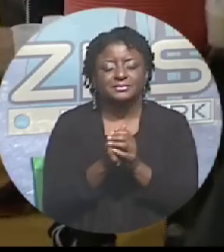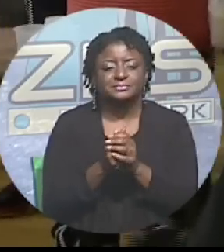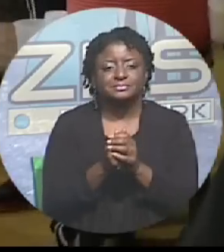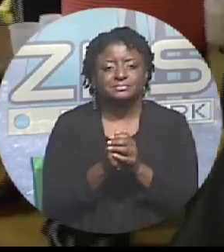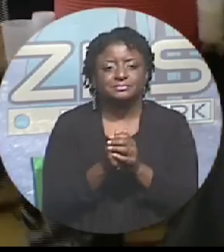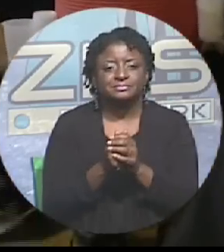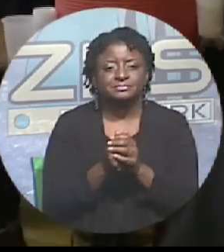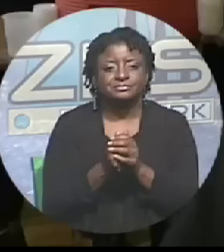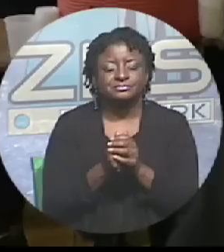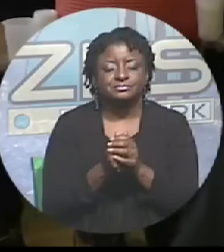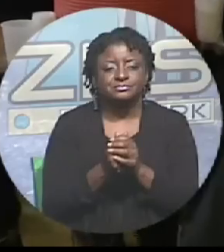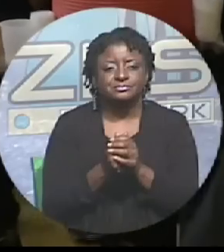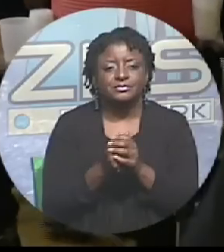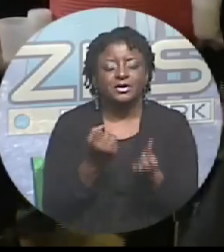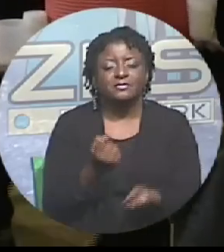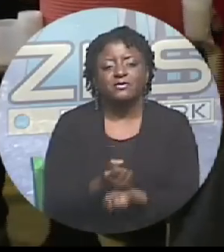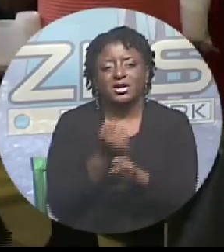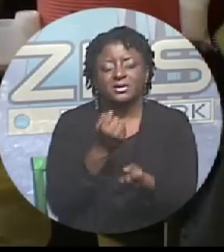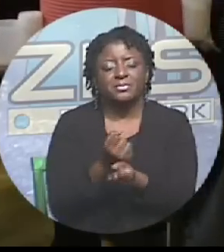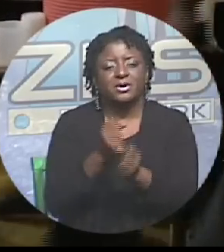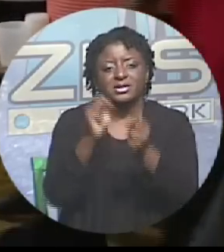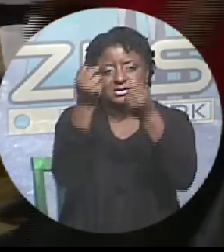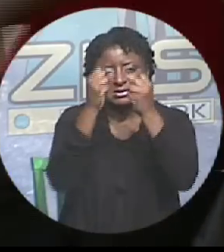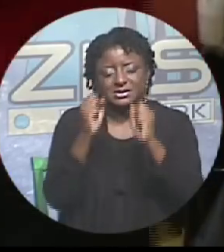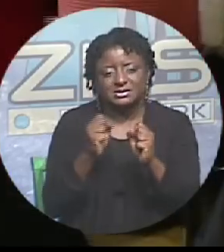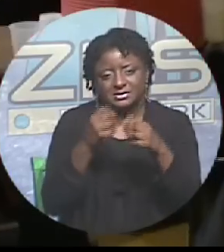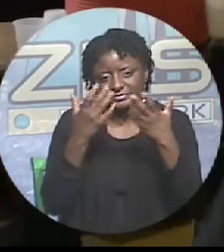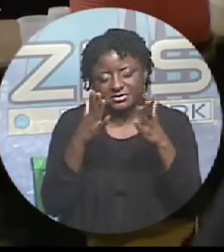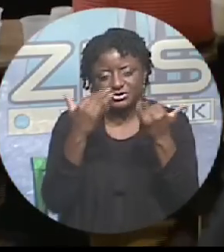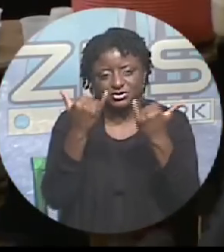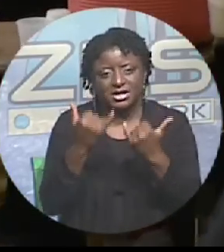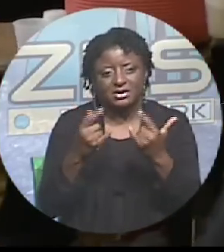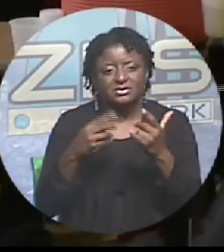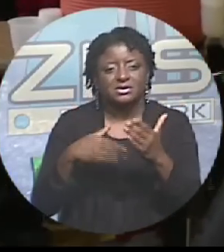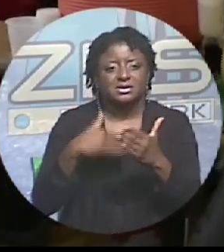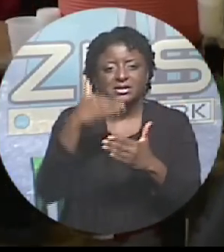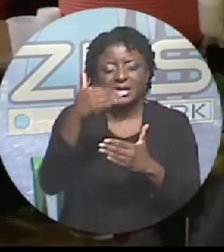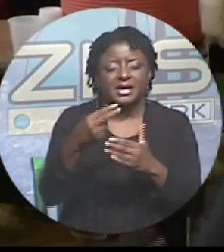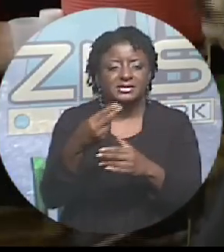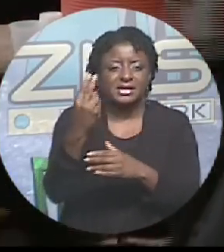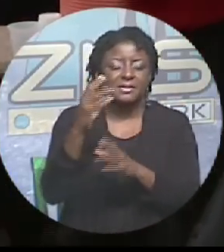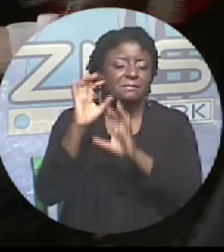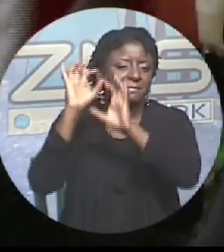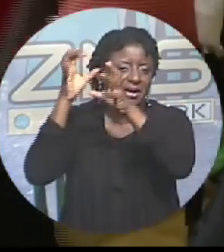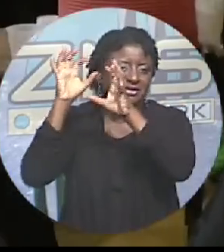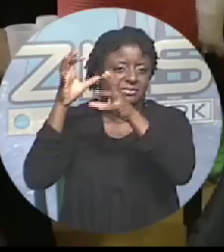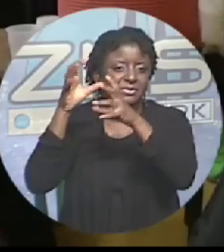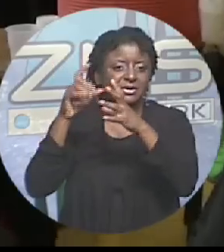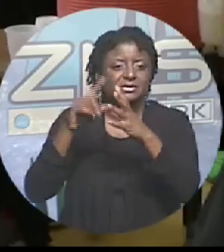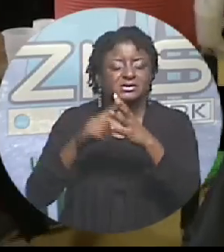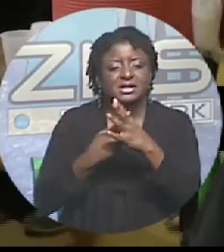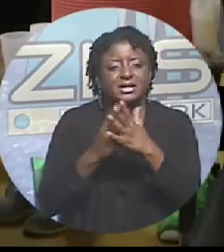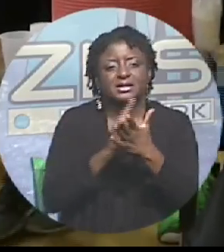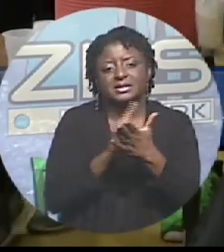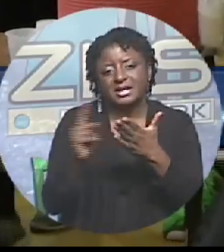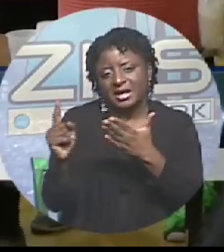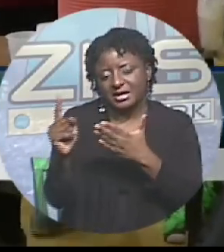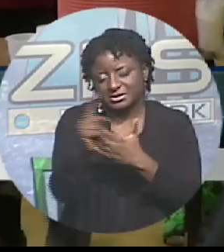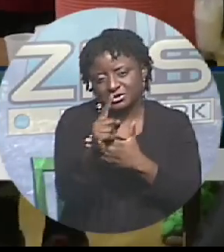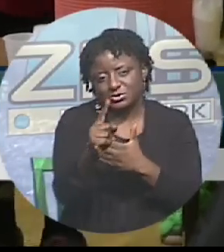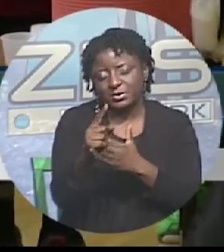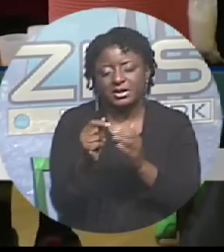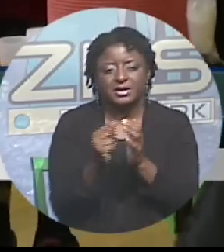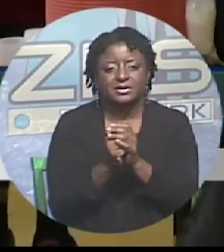So the GSSA volleyball season, all history now. Next up on the schedule, basketball, which is slated to get underway next week.